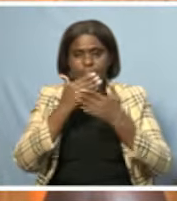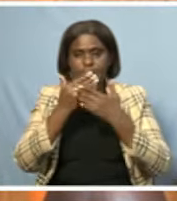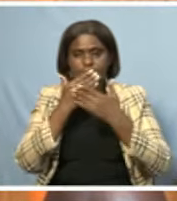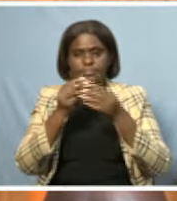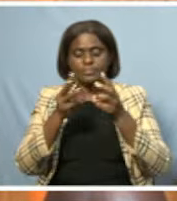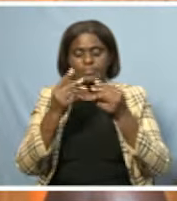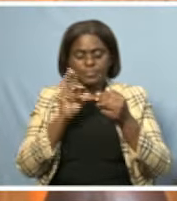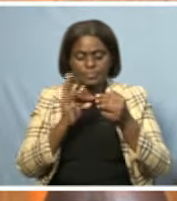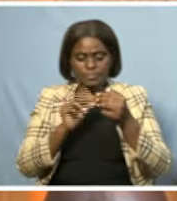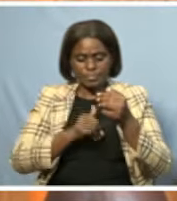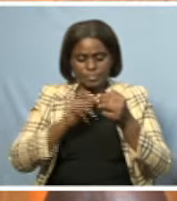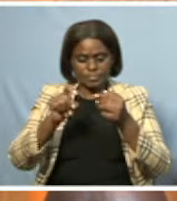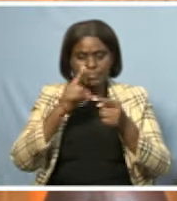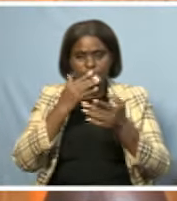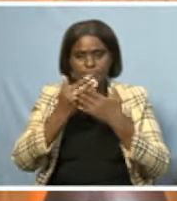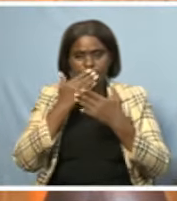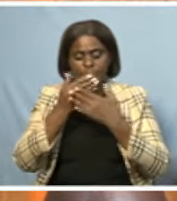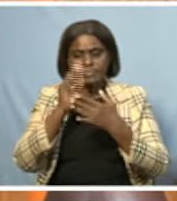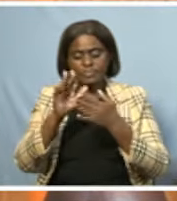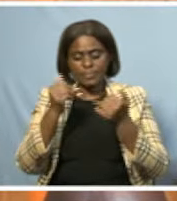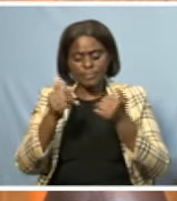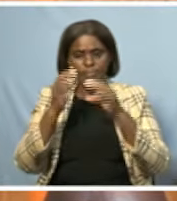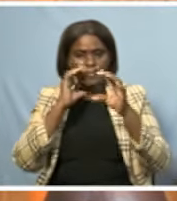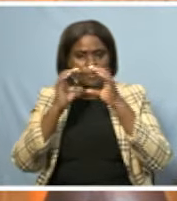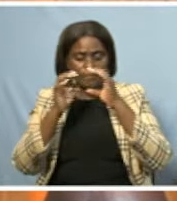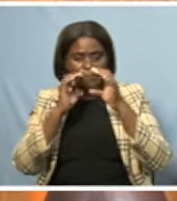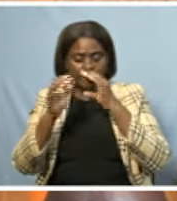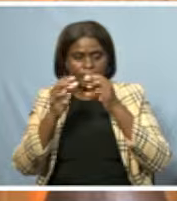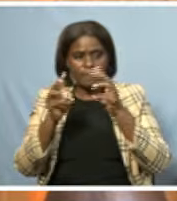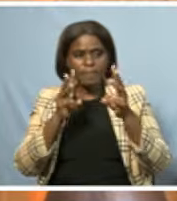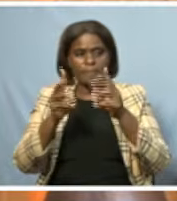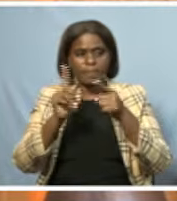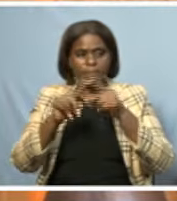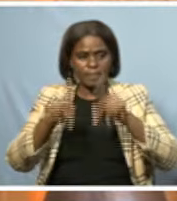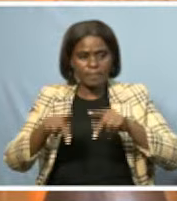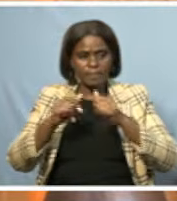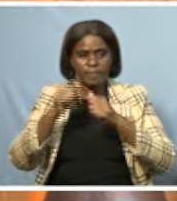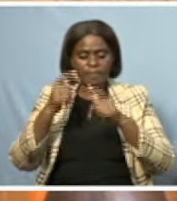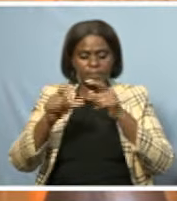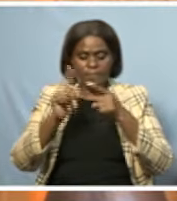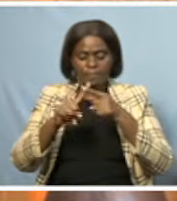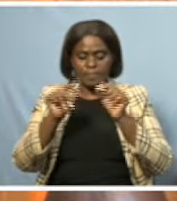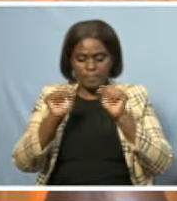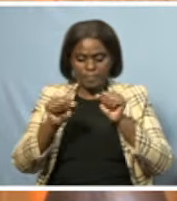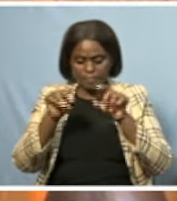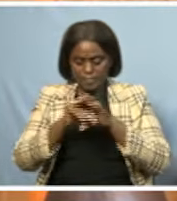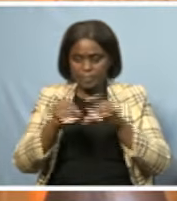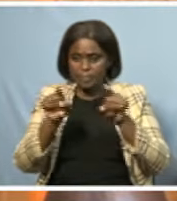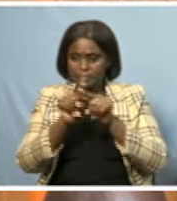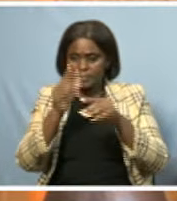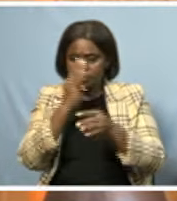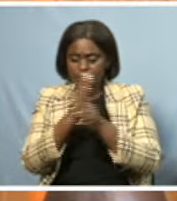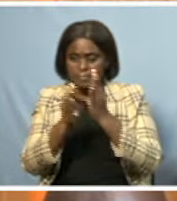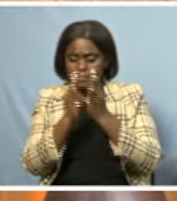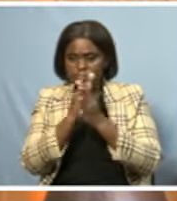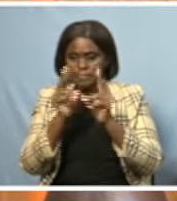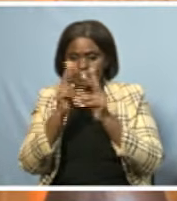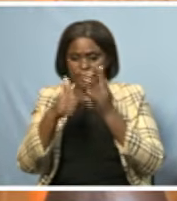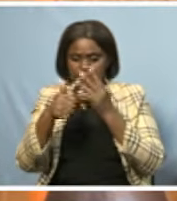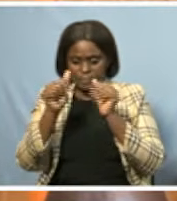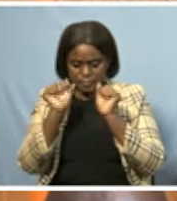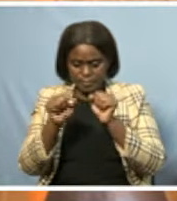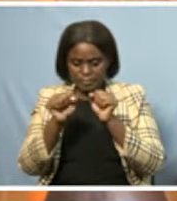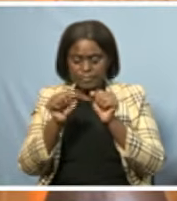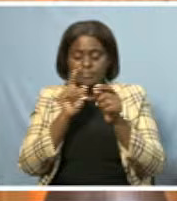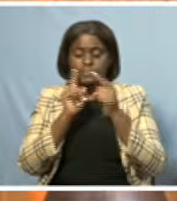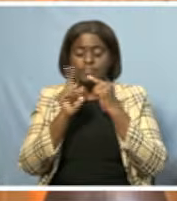need appropriate communication methods to persons with disabilities to be in this bill so that we